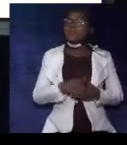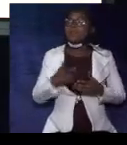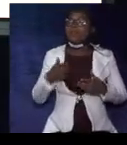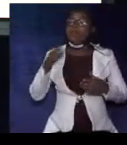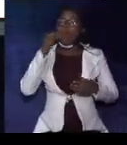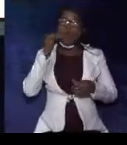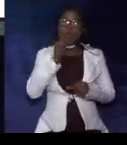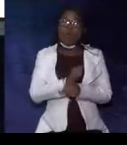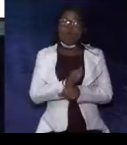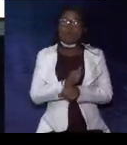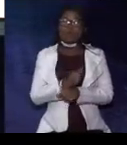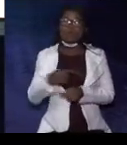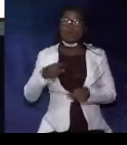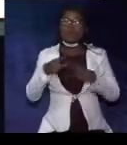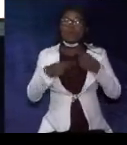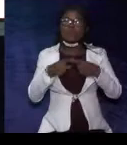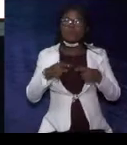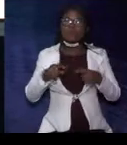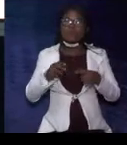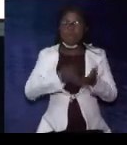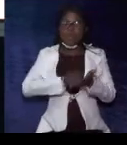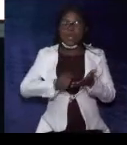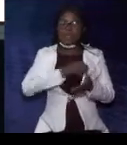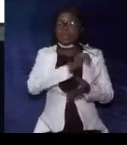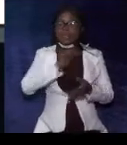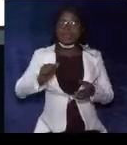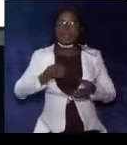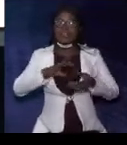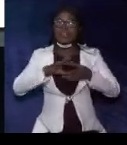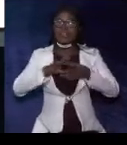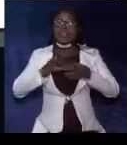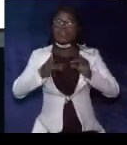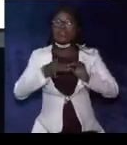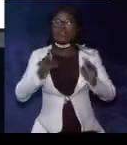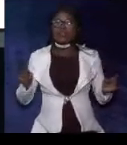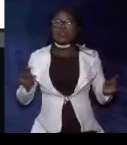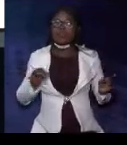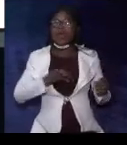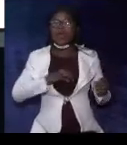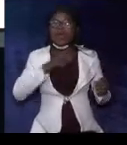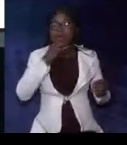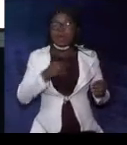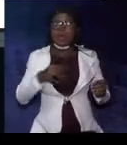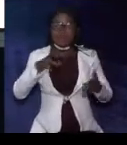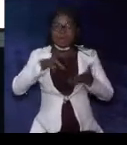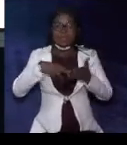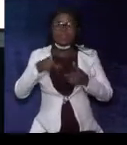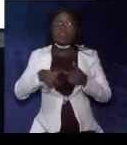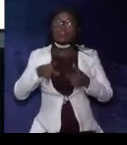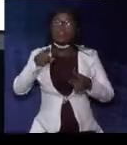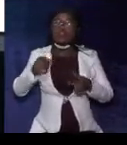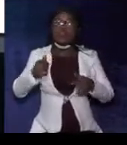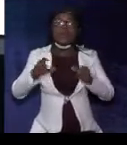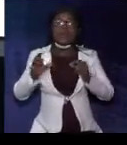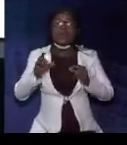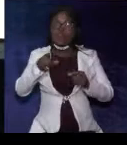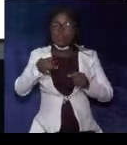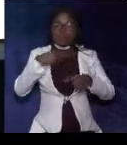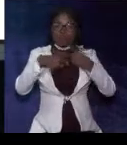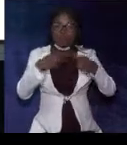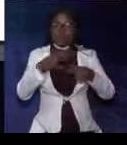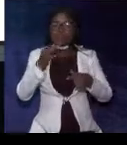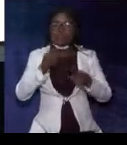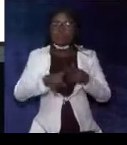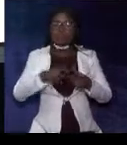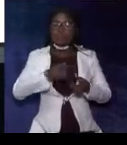Homework. For your homework, you're going to write a story. You know, I just wrote a story and I read it out to you. So you're going to write